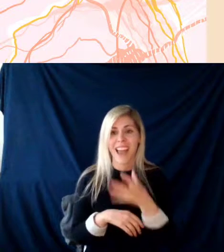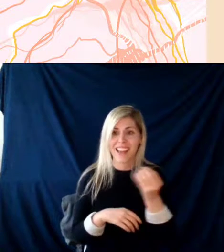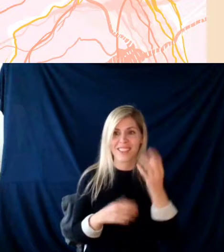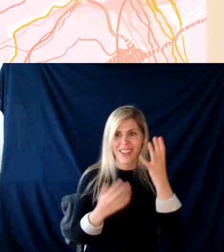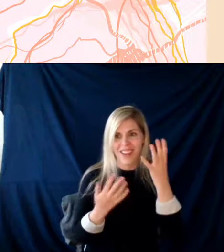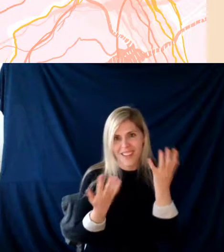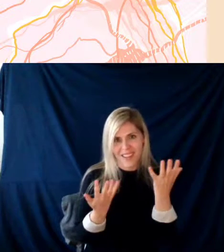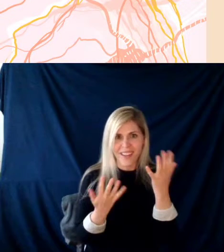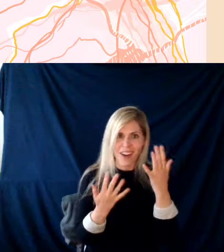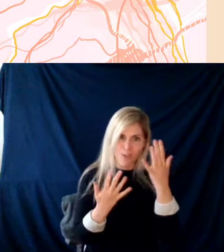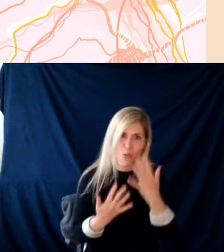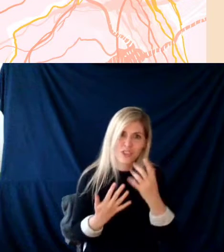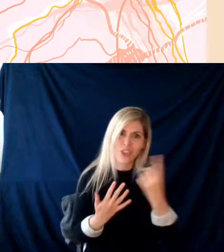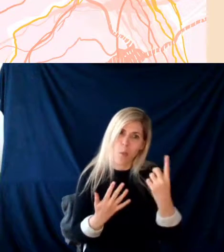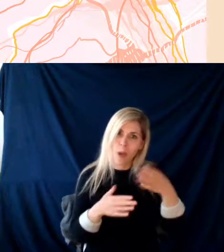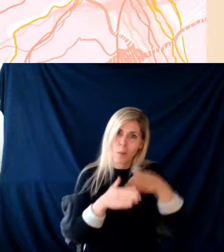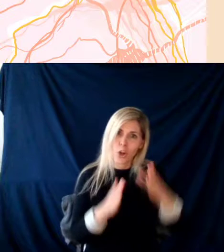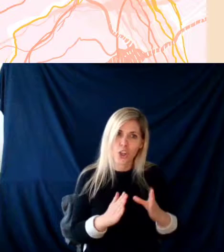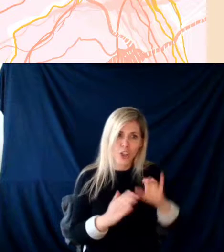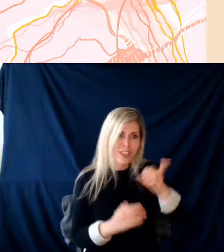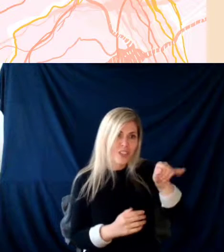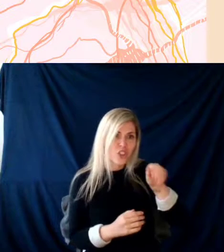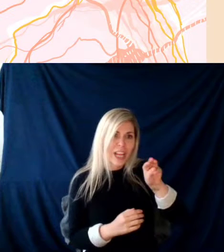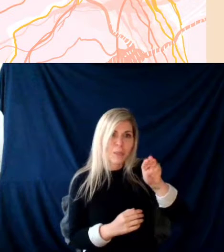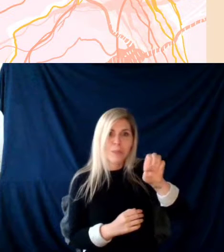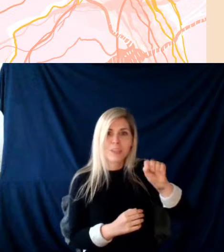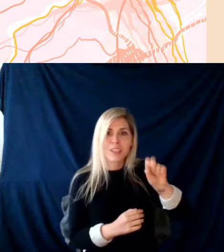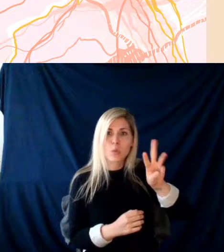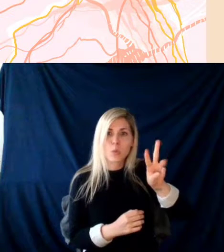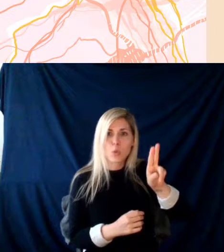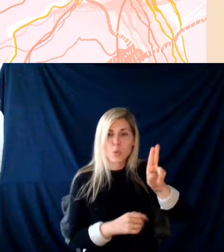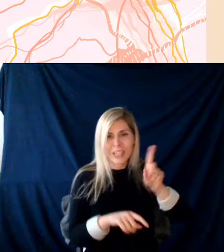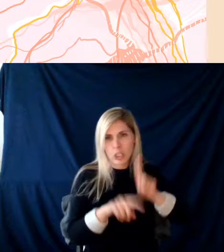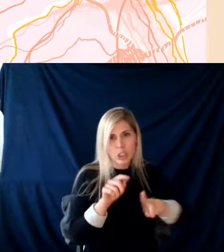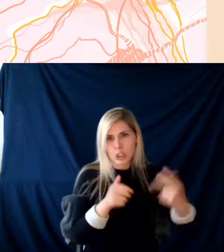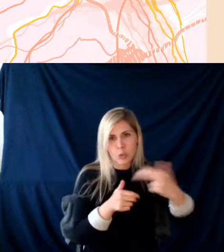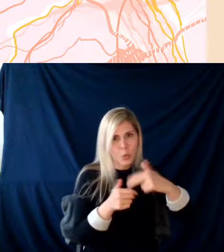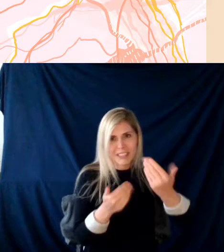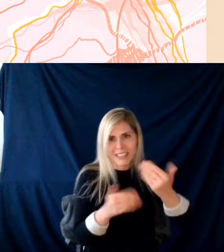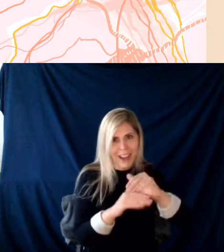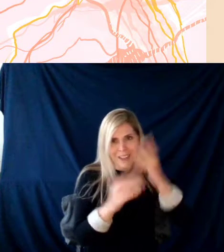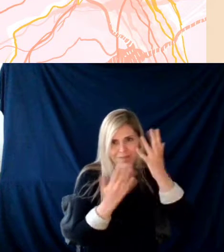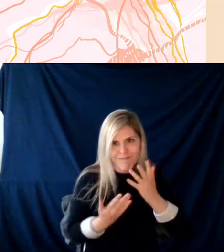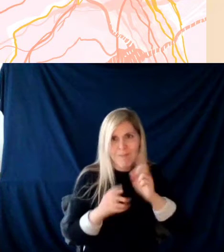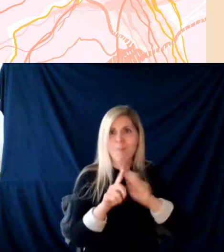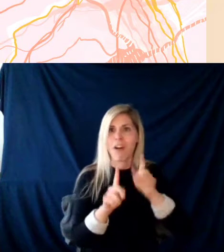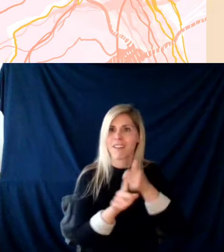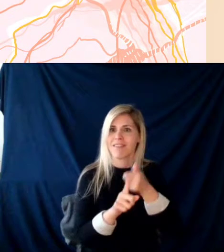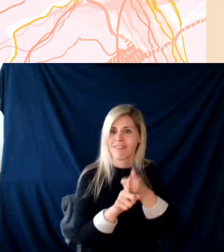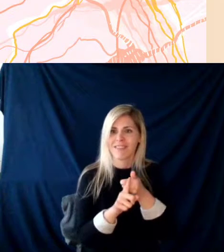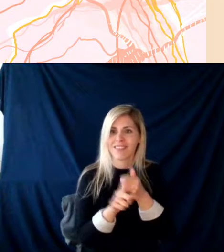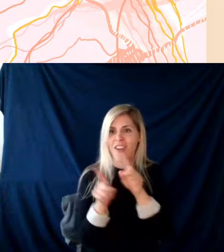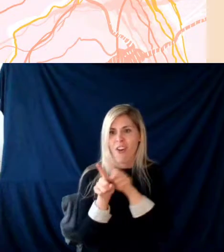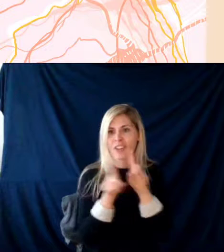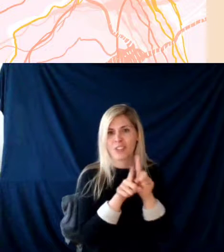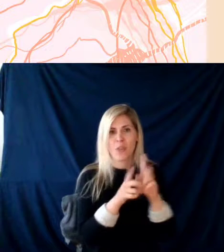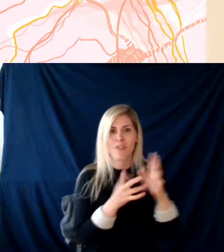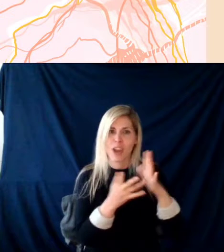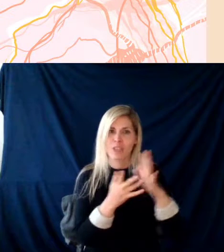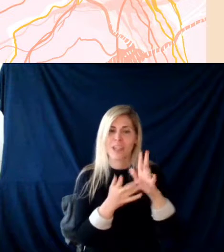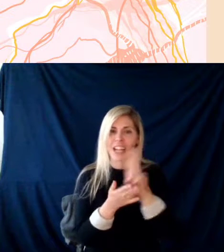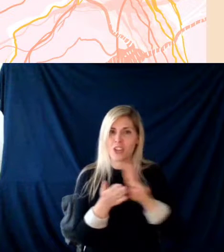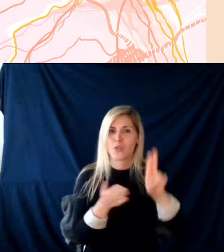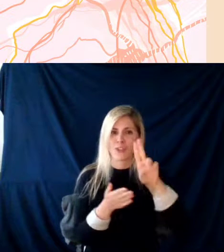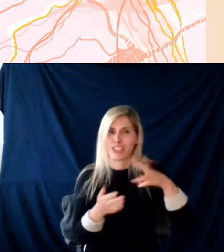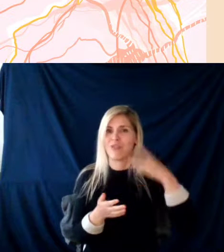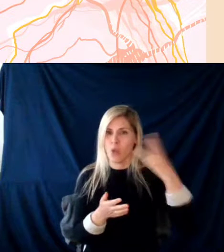And unfortunately, one of our partners, James Wu, he couldn't make it here tonight. But he's also freshman